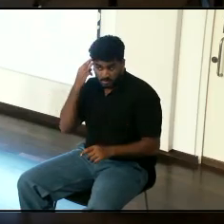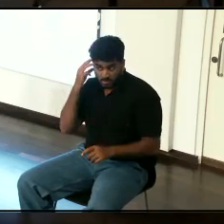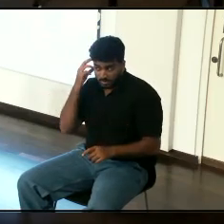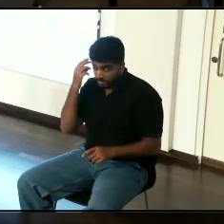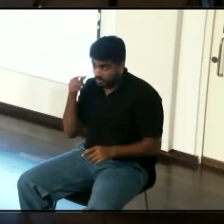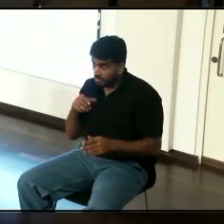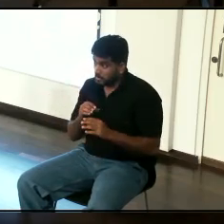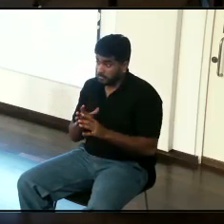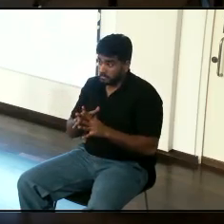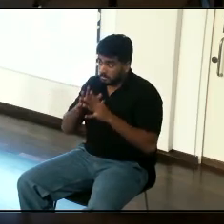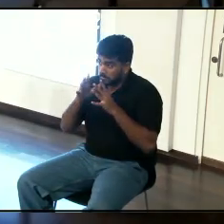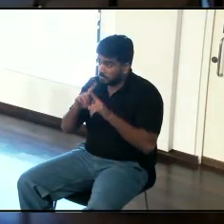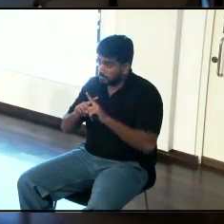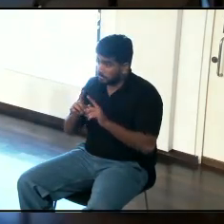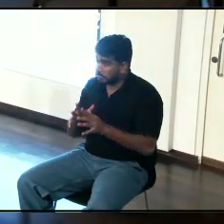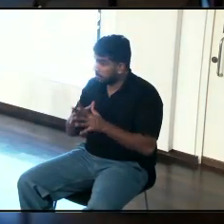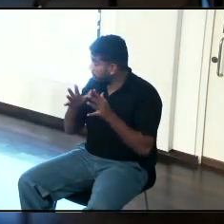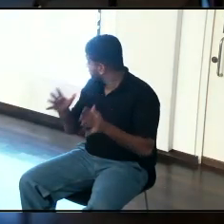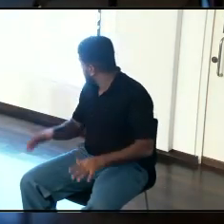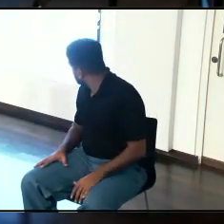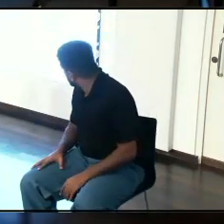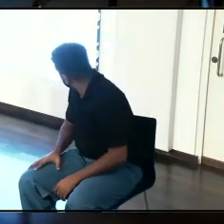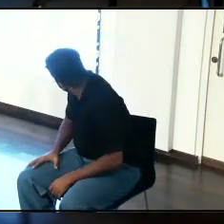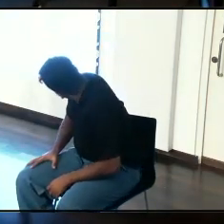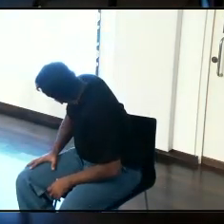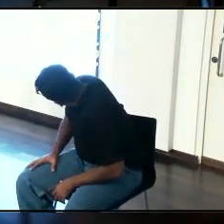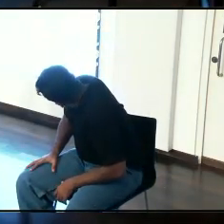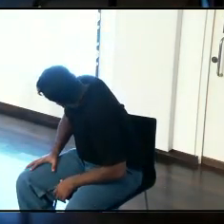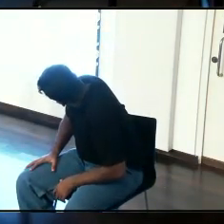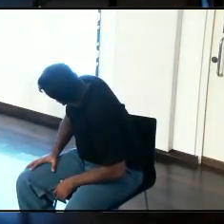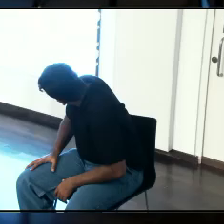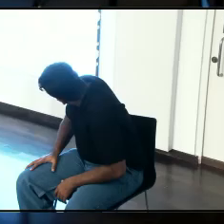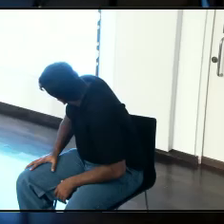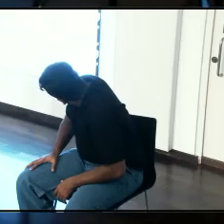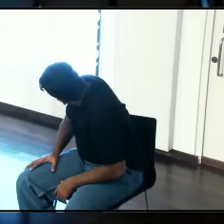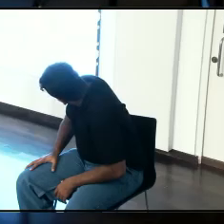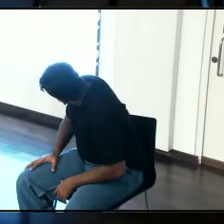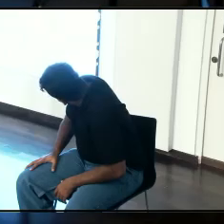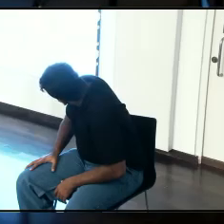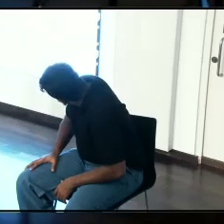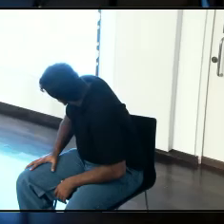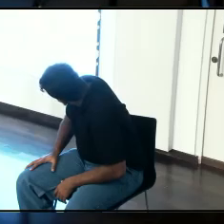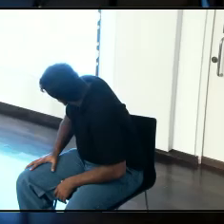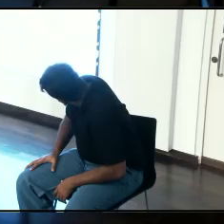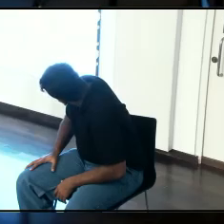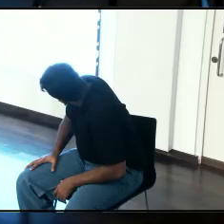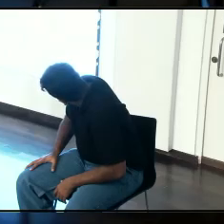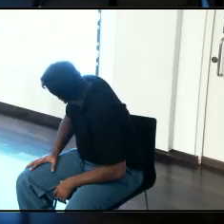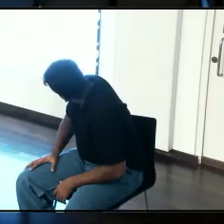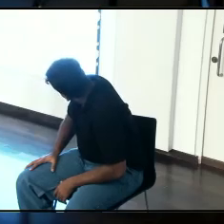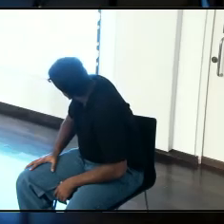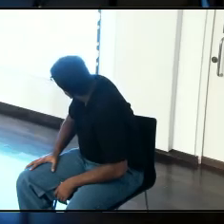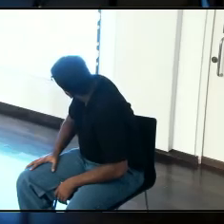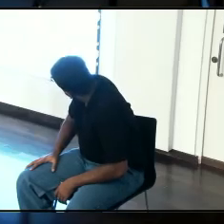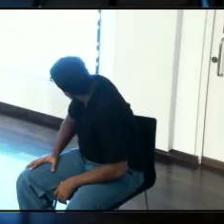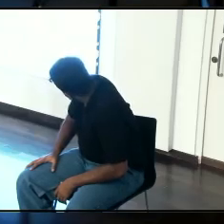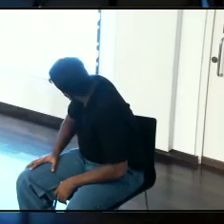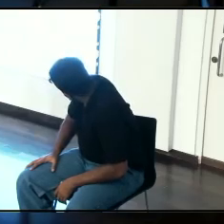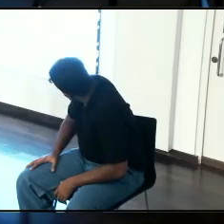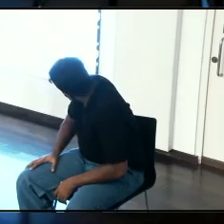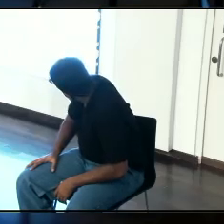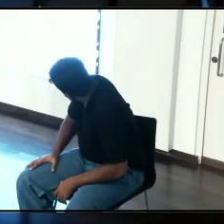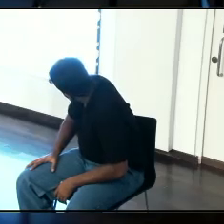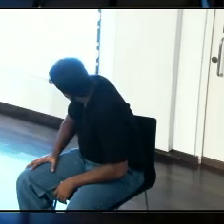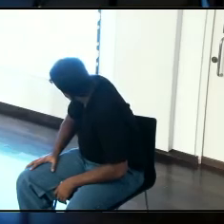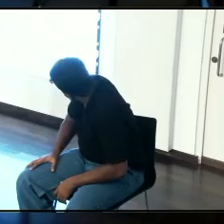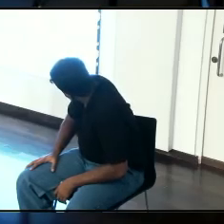and bold, but the future seekers seem to be kind of small and cold. I don't know why. The other question